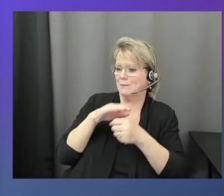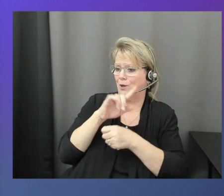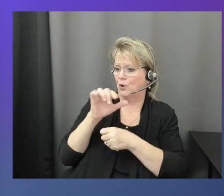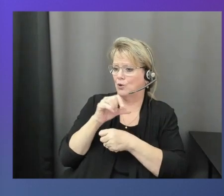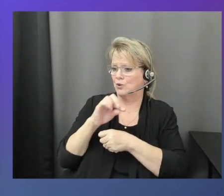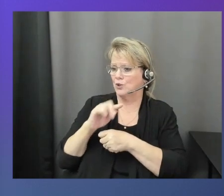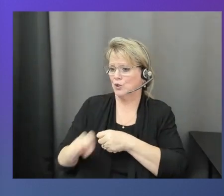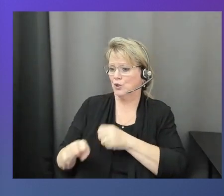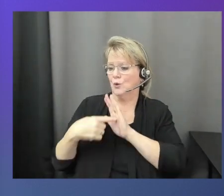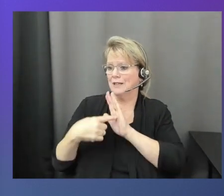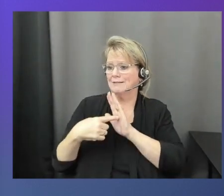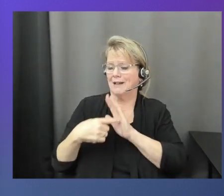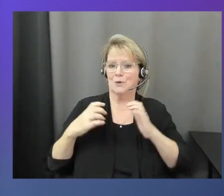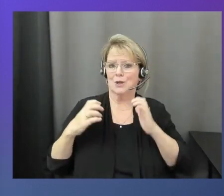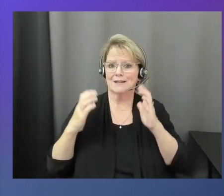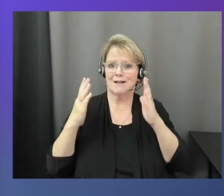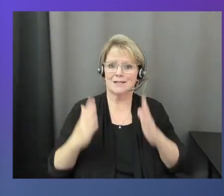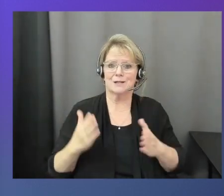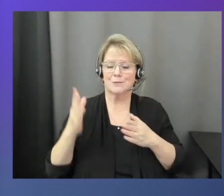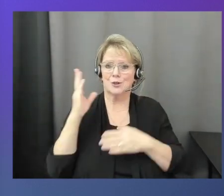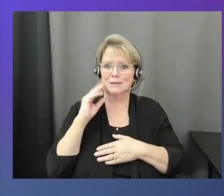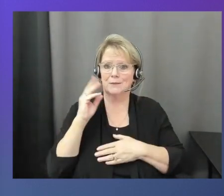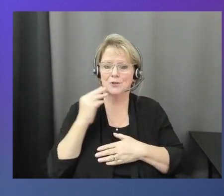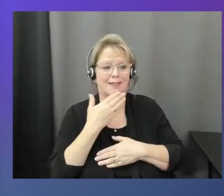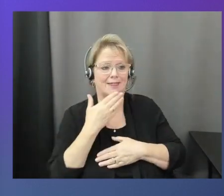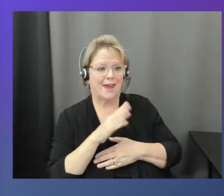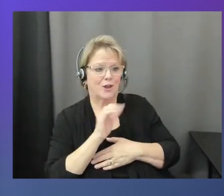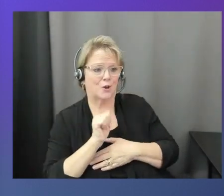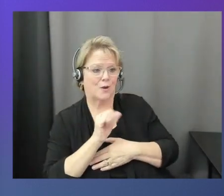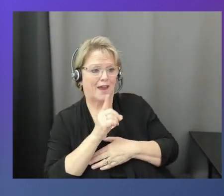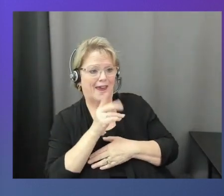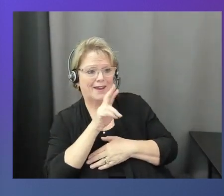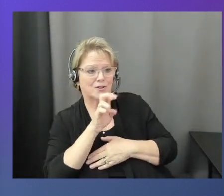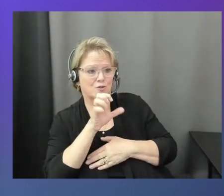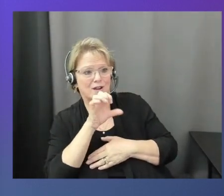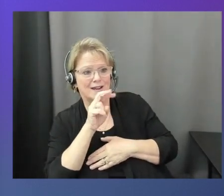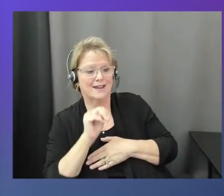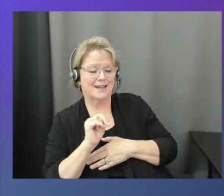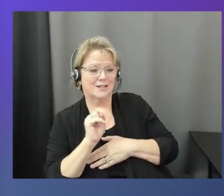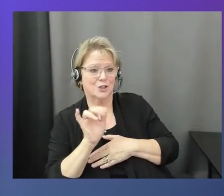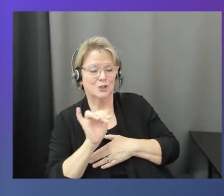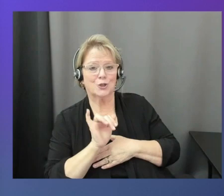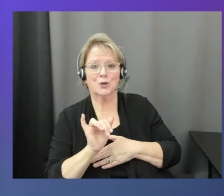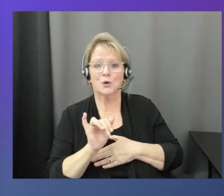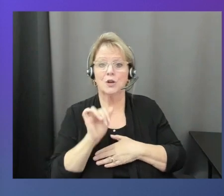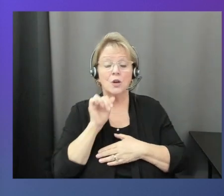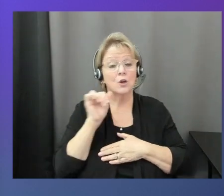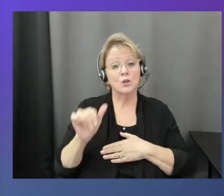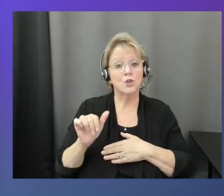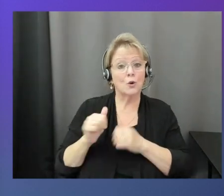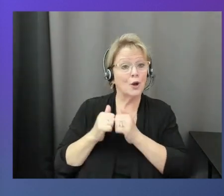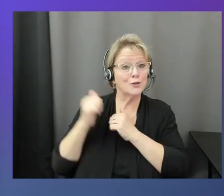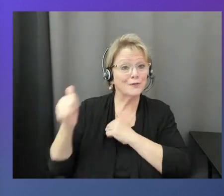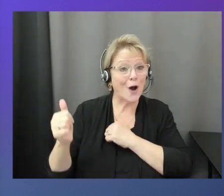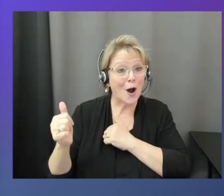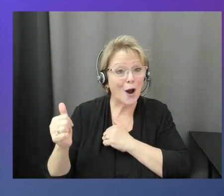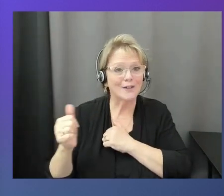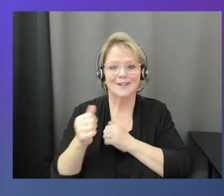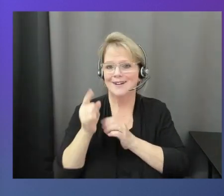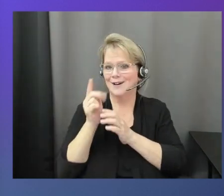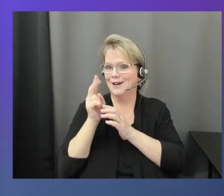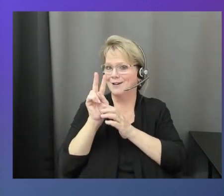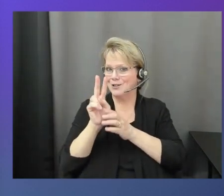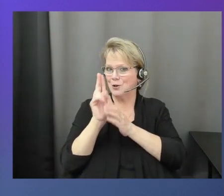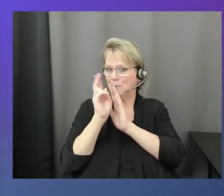customer experiences. Adrian, thanks for being in here. And everyone, don't go too far. In a couple minutes, we'll be coming back to a great